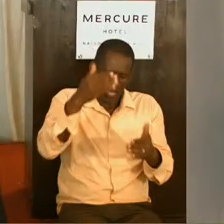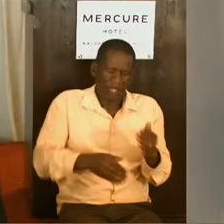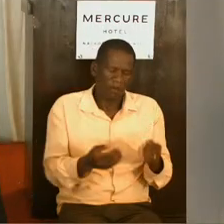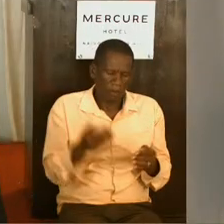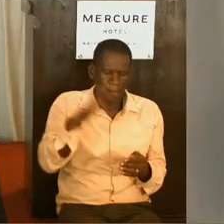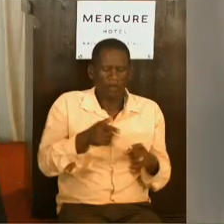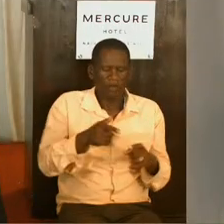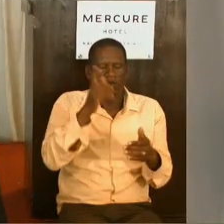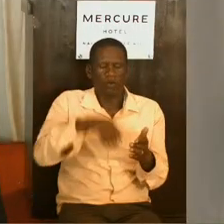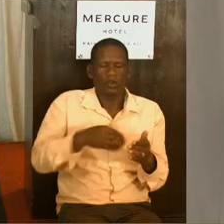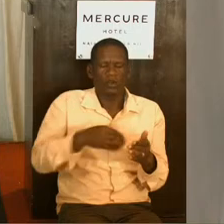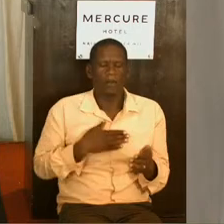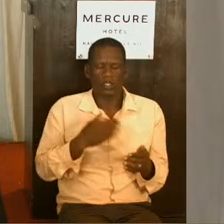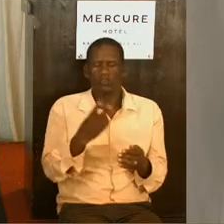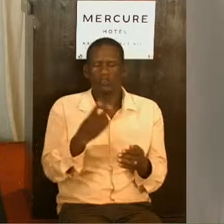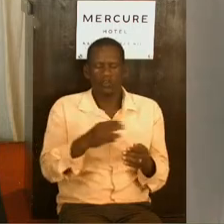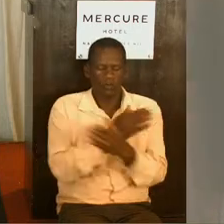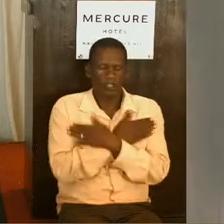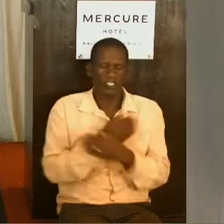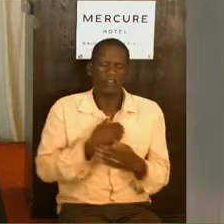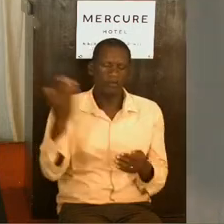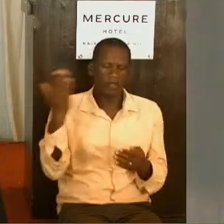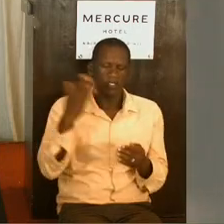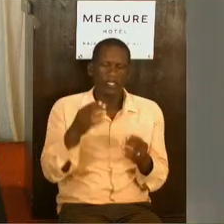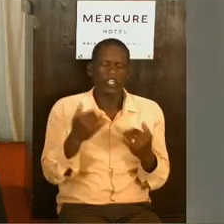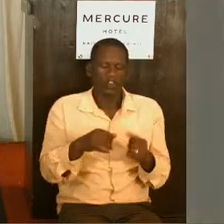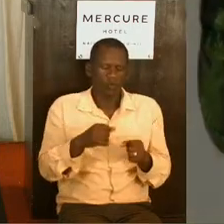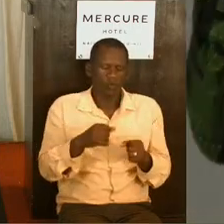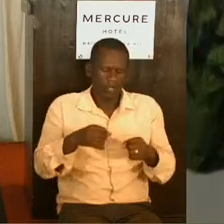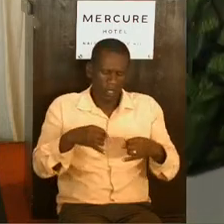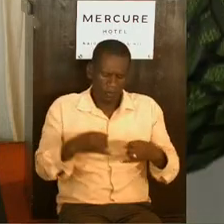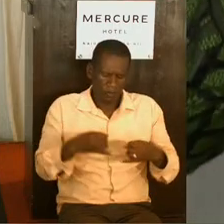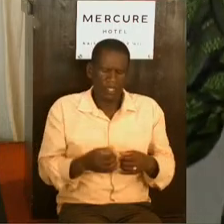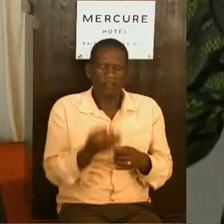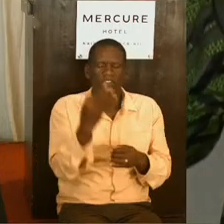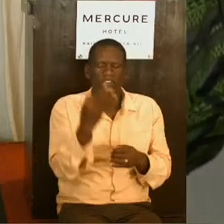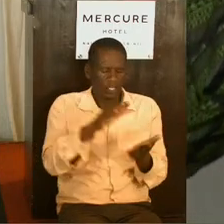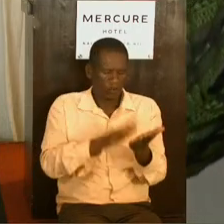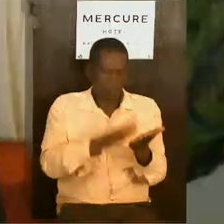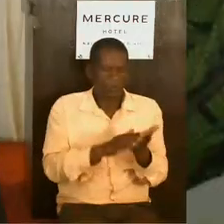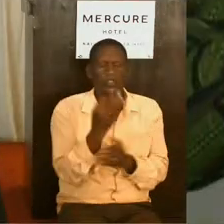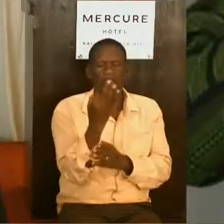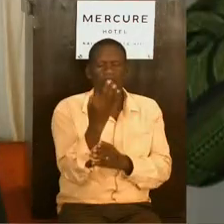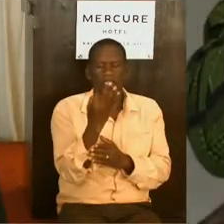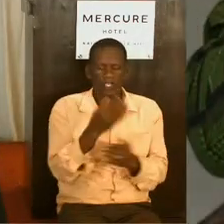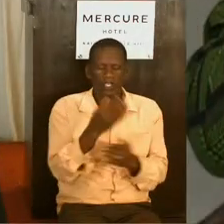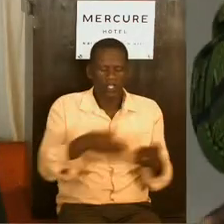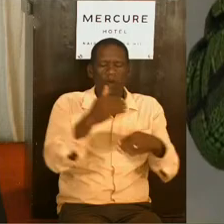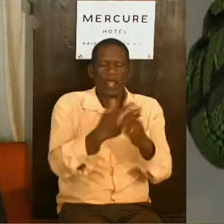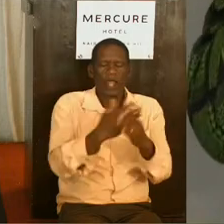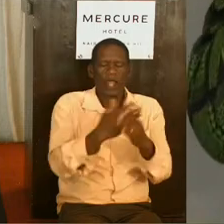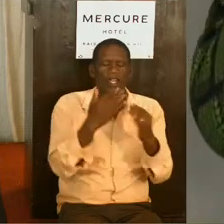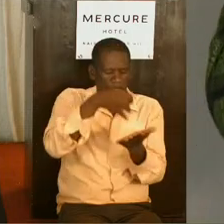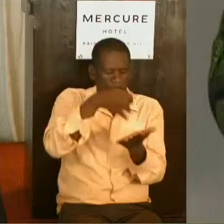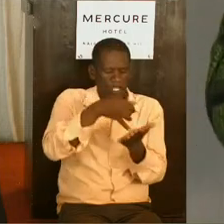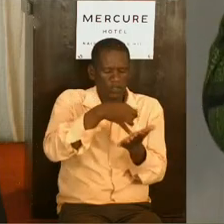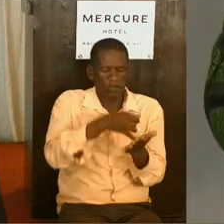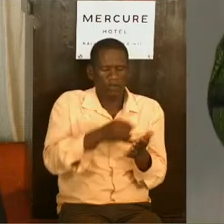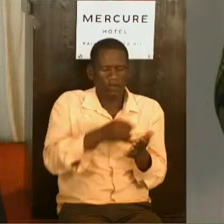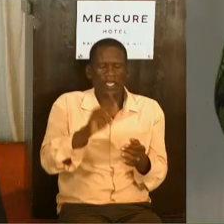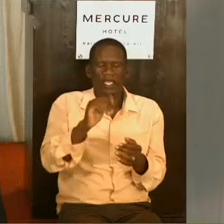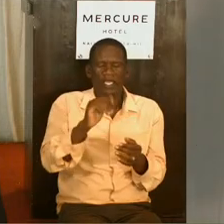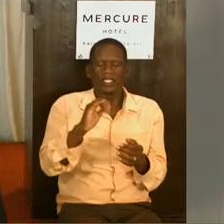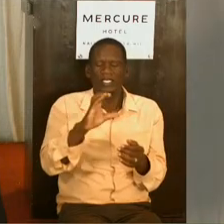back from what my two colleagues are presented we are making three recommendations in addition to now engaging a